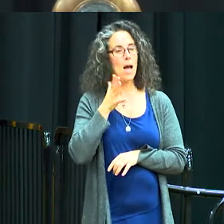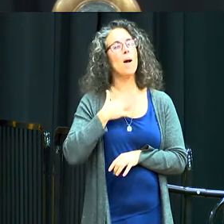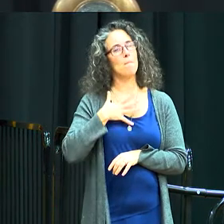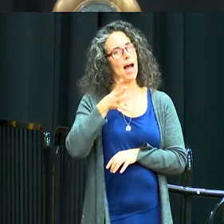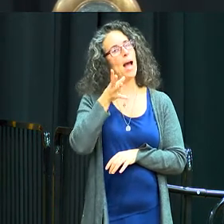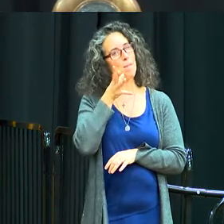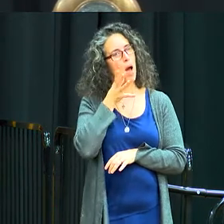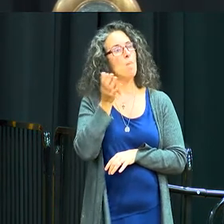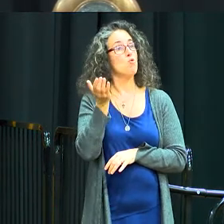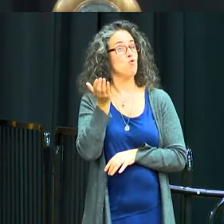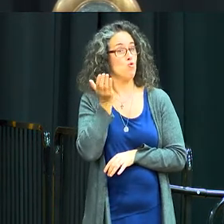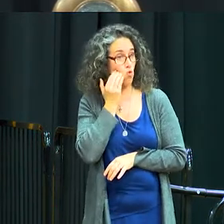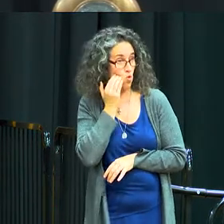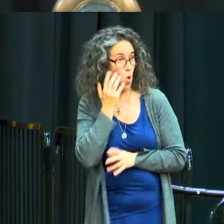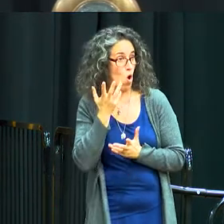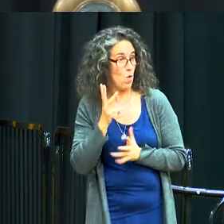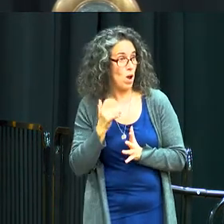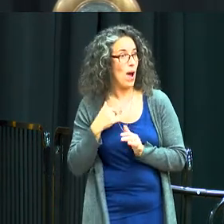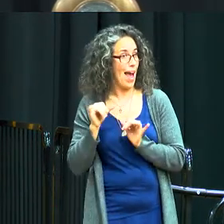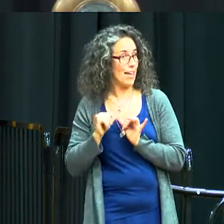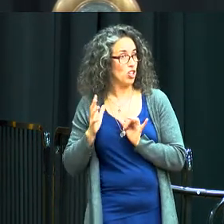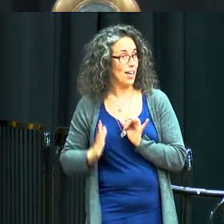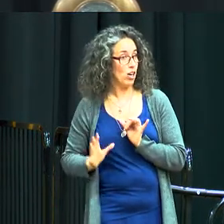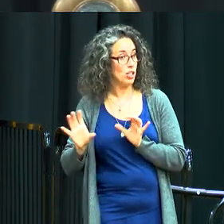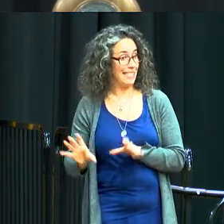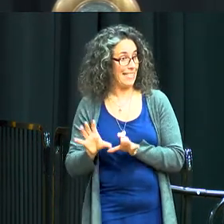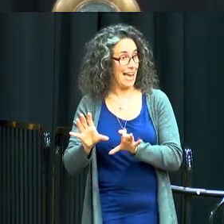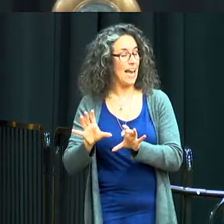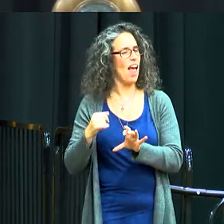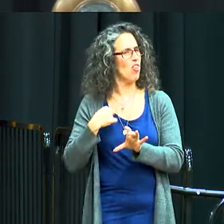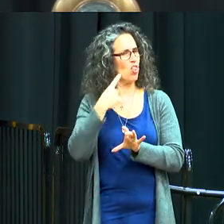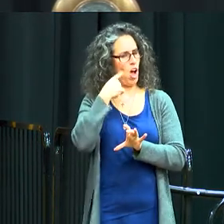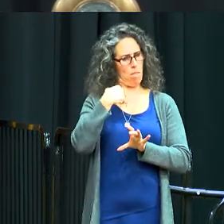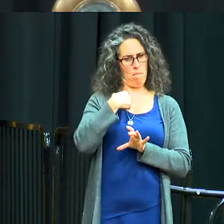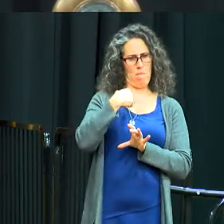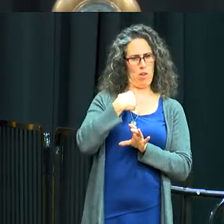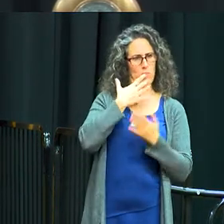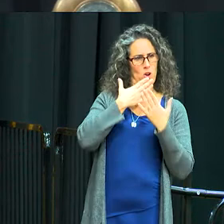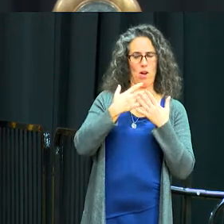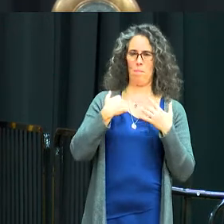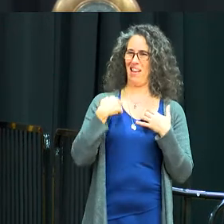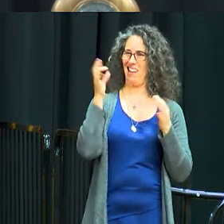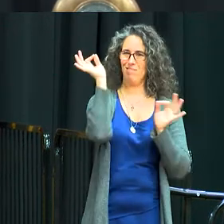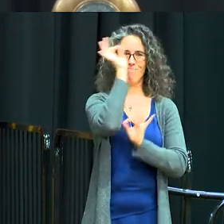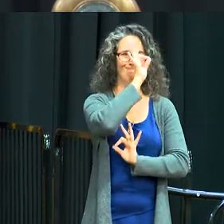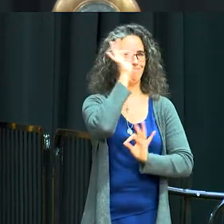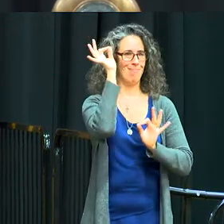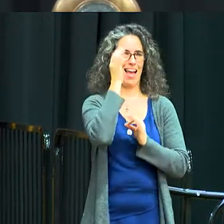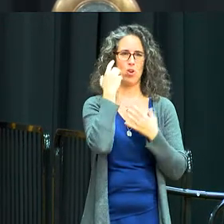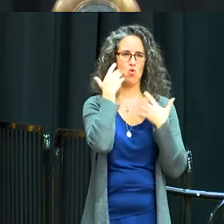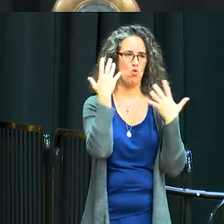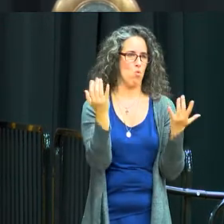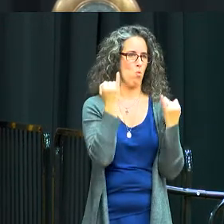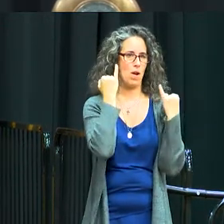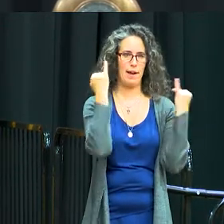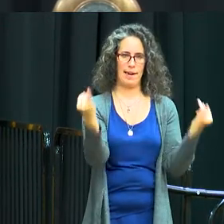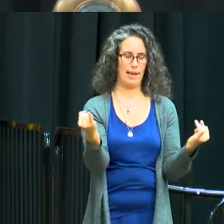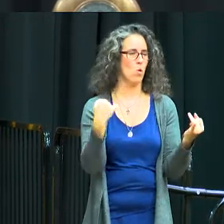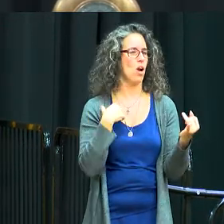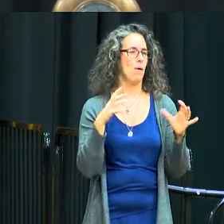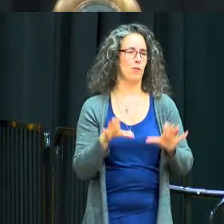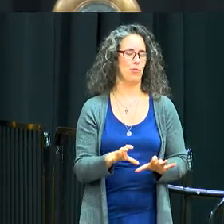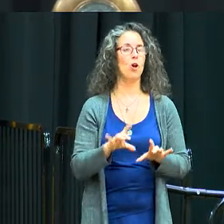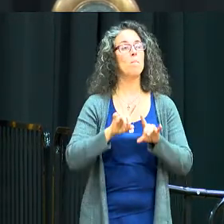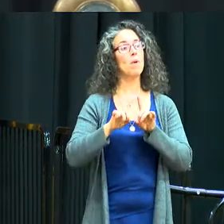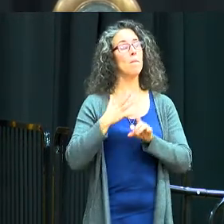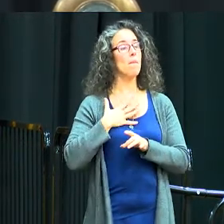what engineers did and thought I would be good at it. I actually had no idea what an engineer did or was, but if my mom